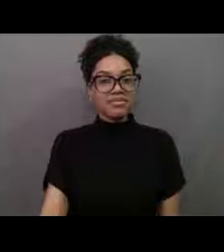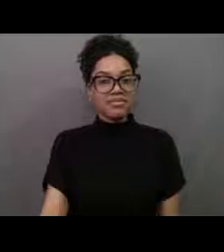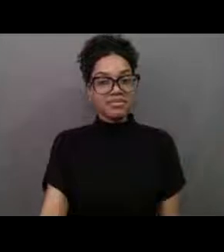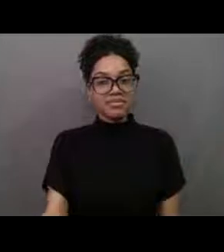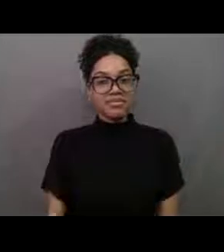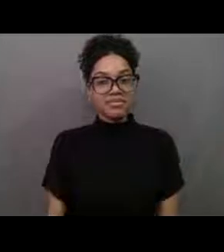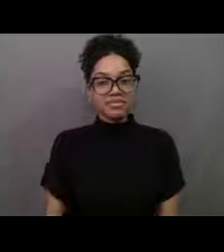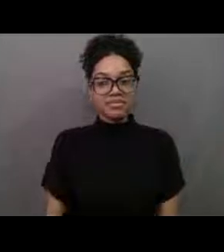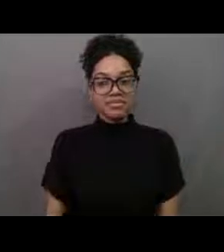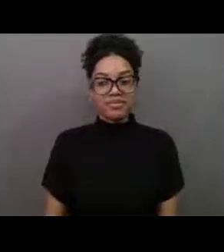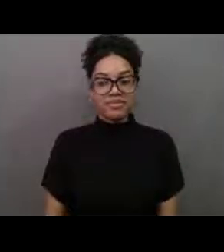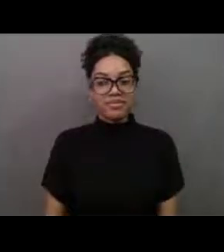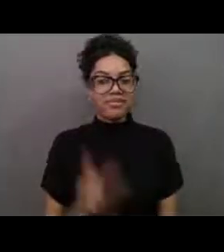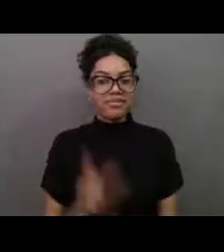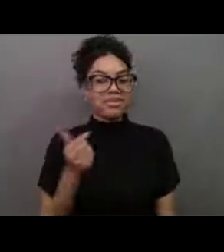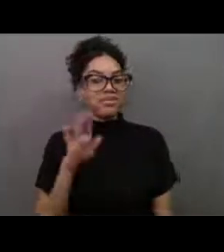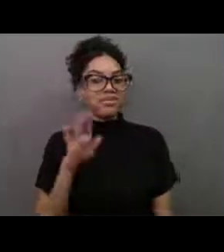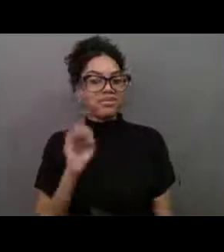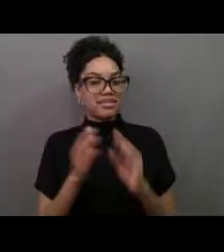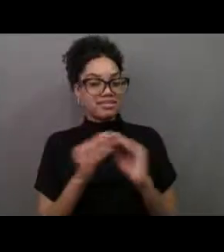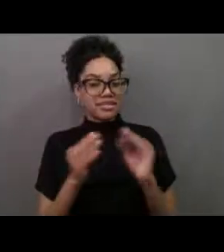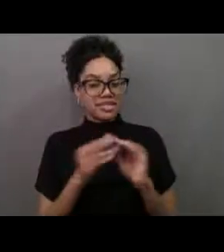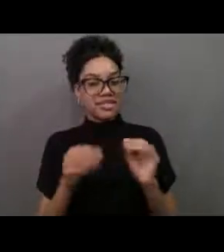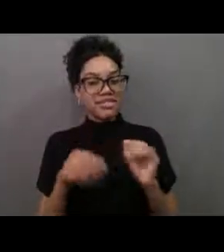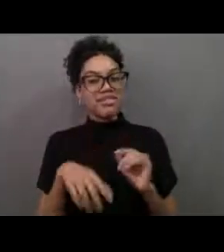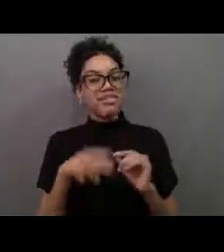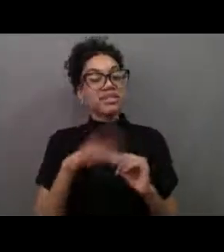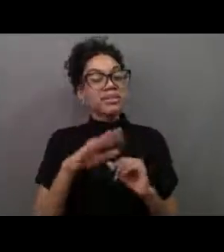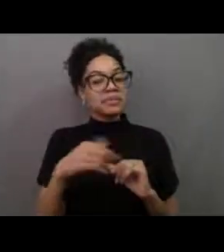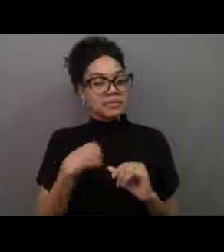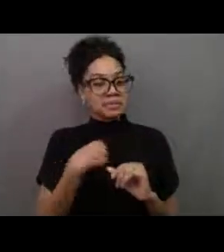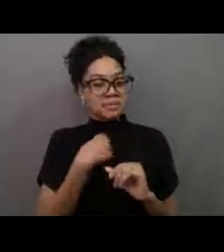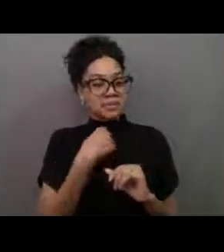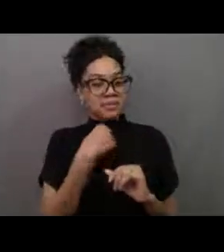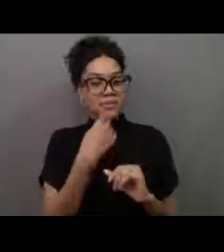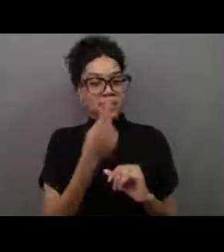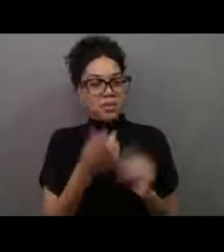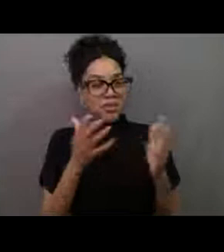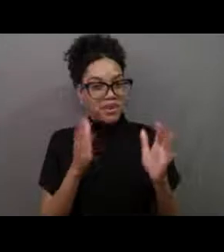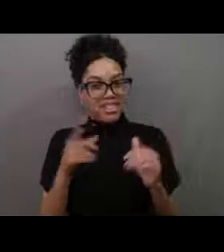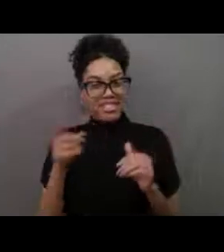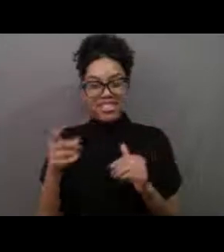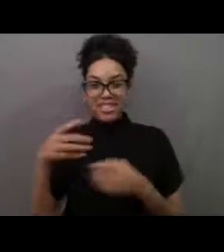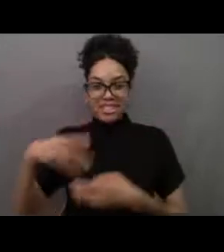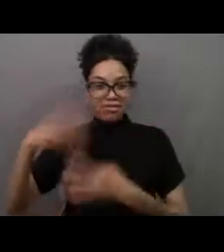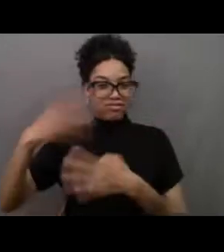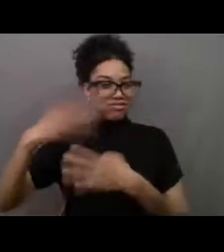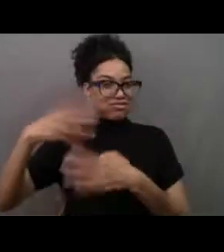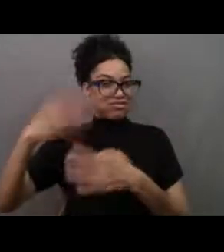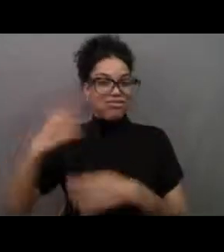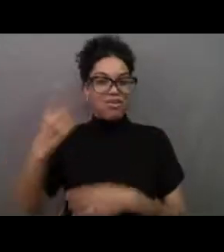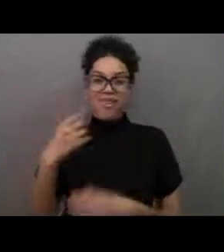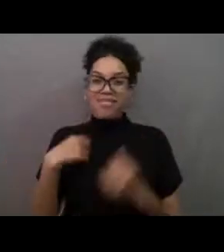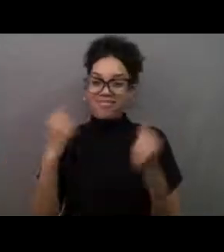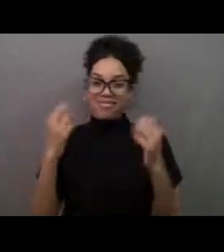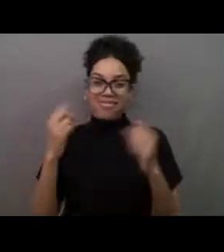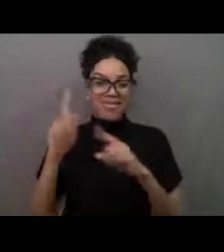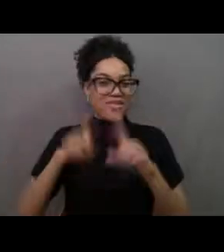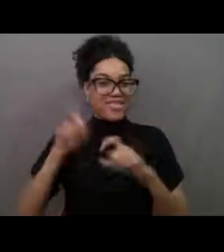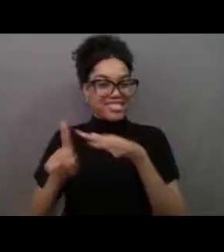All right, this is Grace from the chat box, and I think I told you that this is a savvy crew that always has lots of